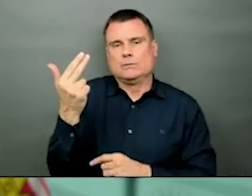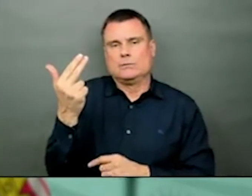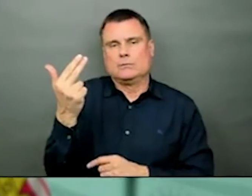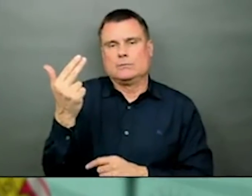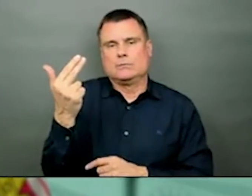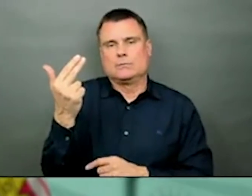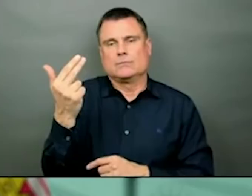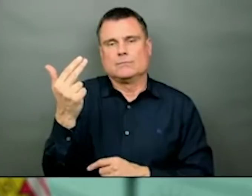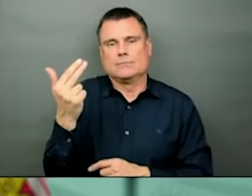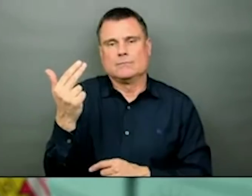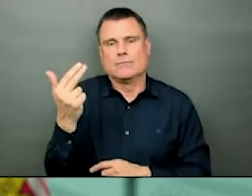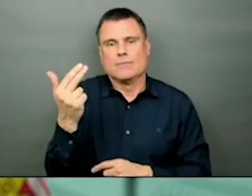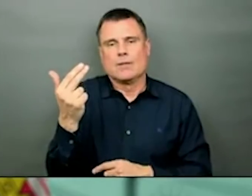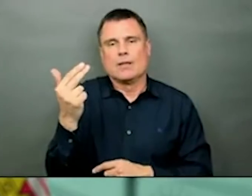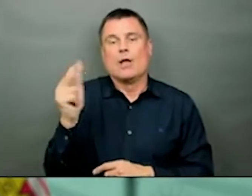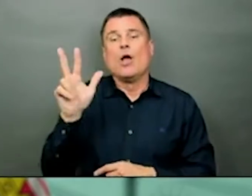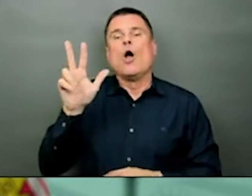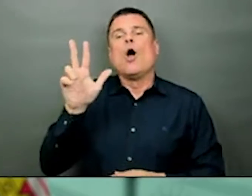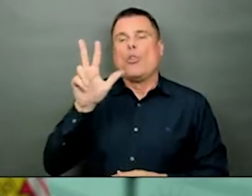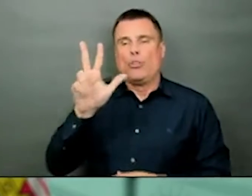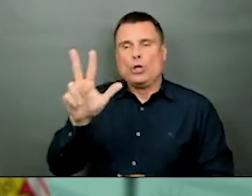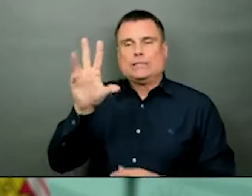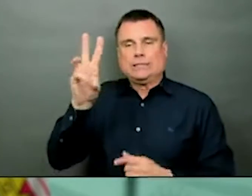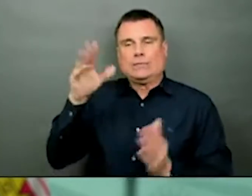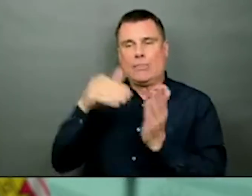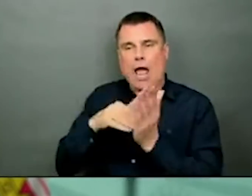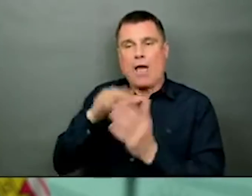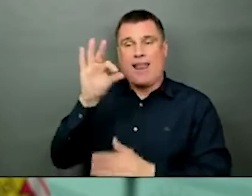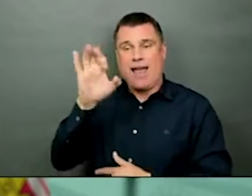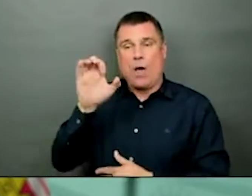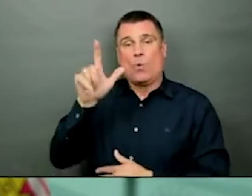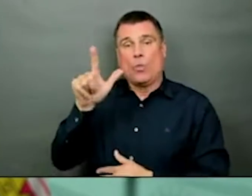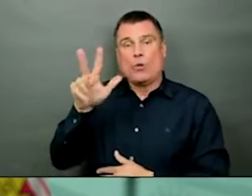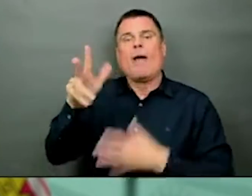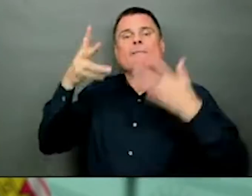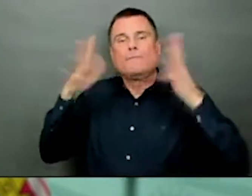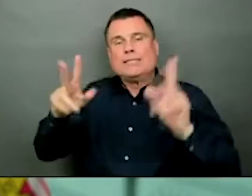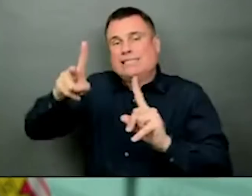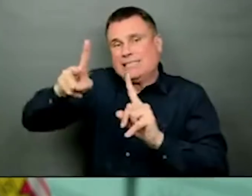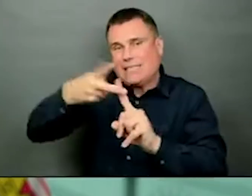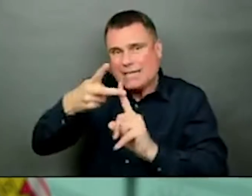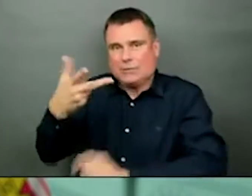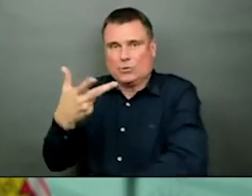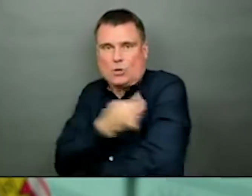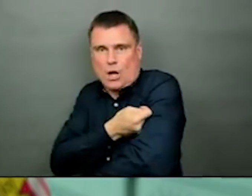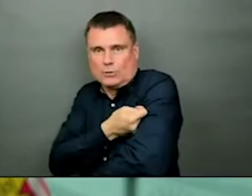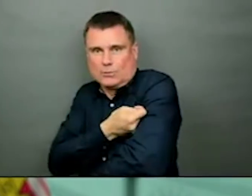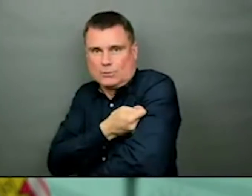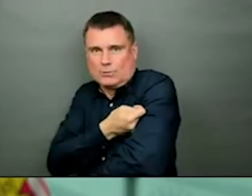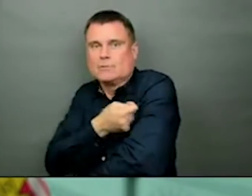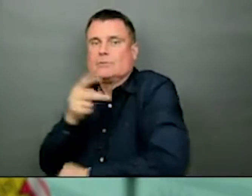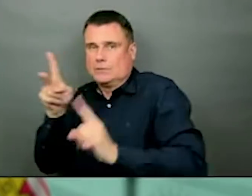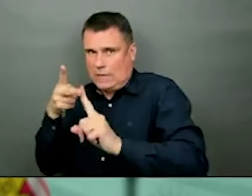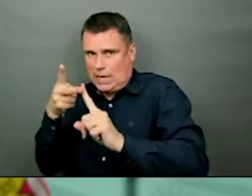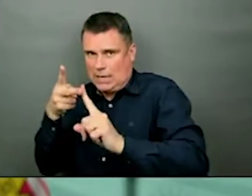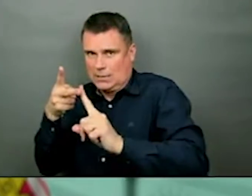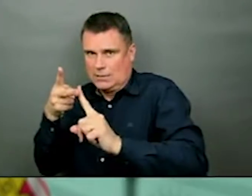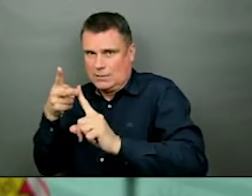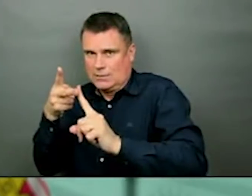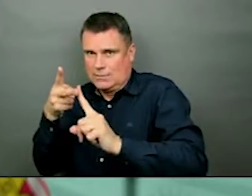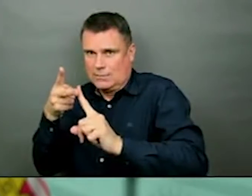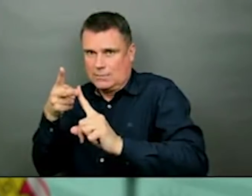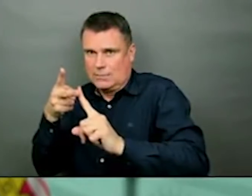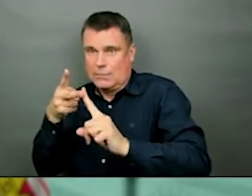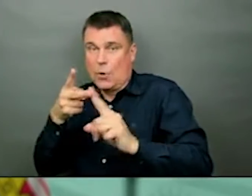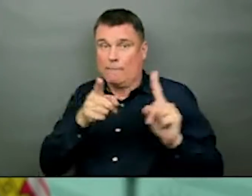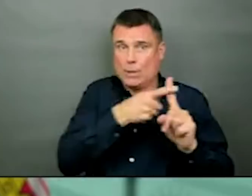single day. 12,250 people received a COVID-19 vaccine in British Columbia yesterday. This is very good news,